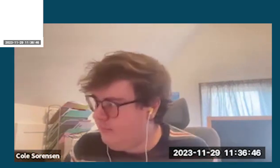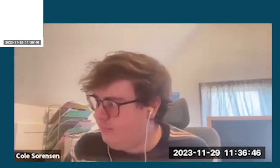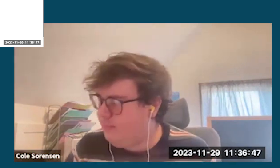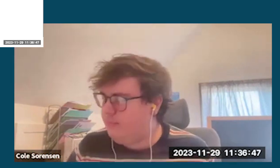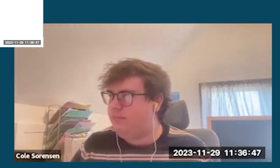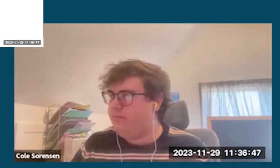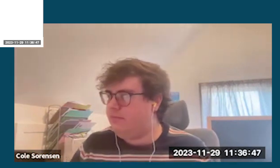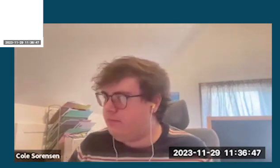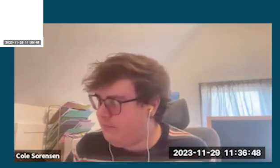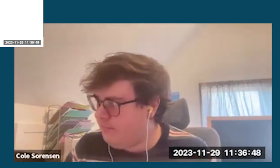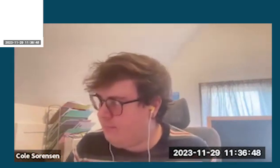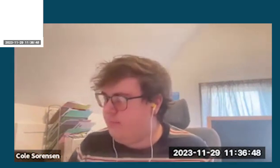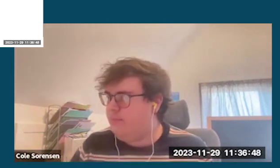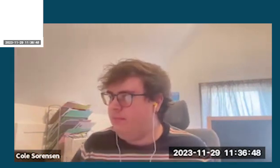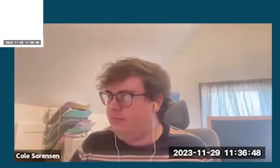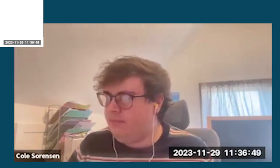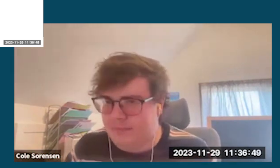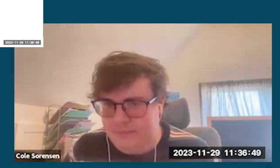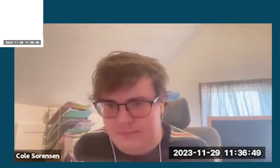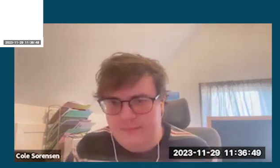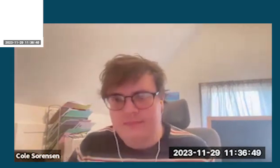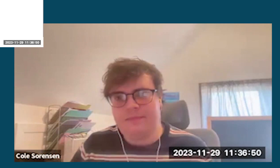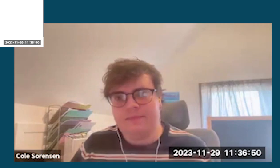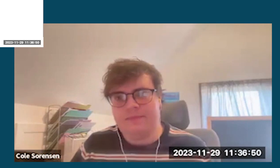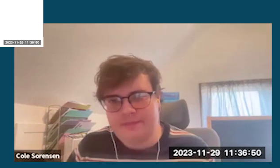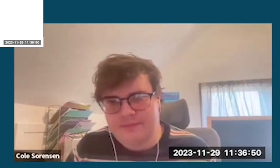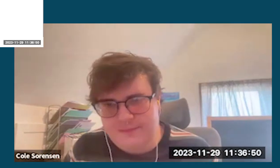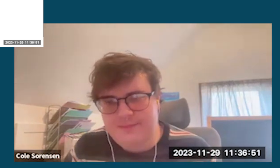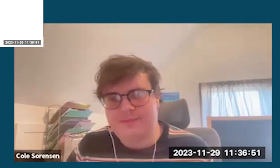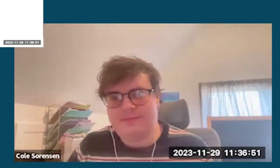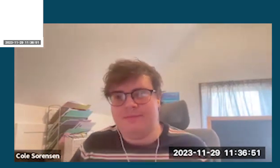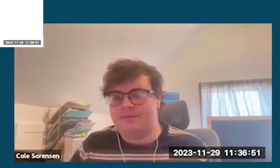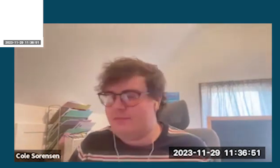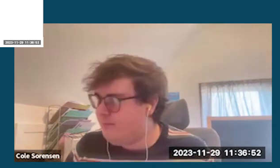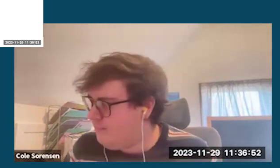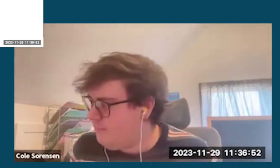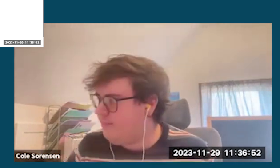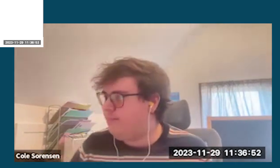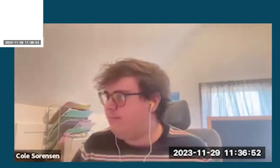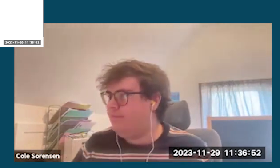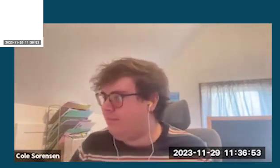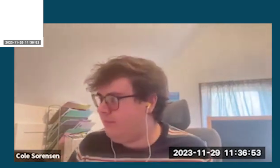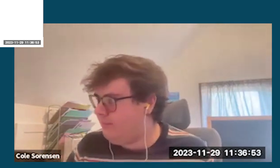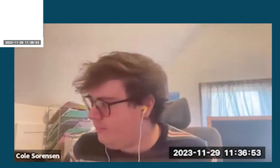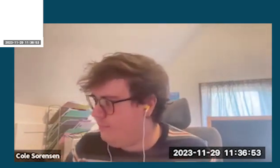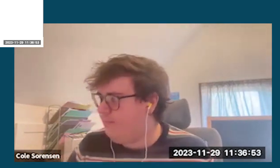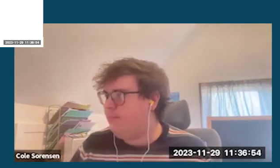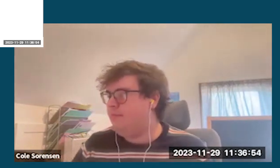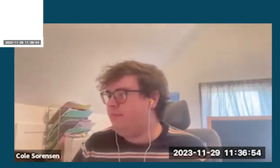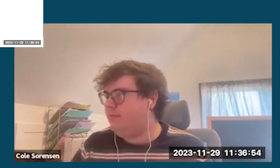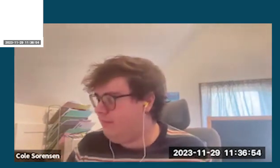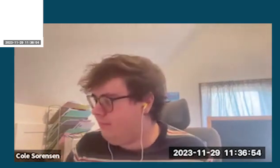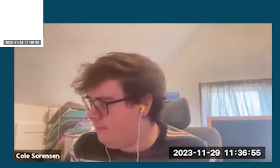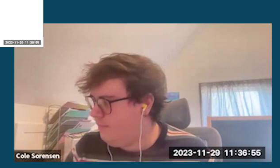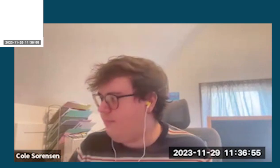call, immediately assume it's just spam robocall and hang up. Even if I open with an explanation that I am a real